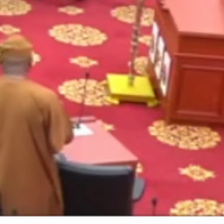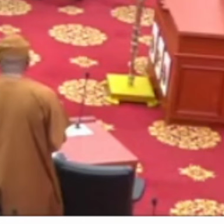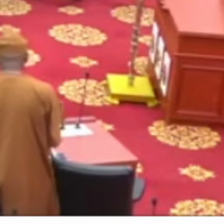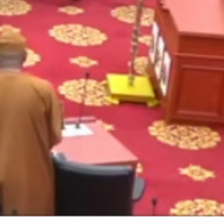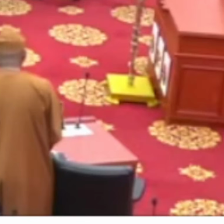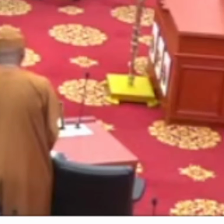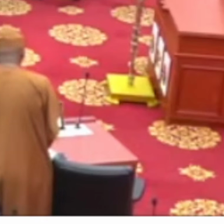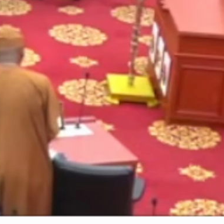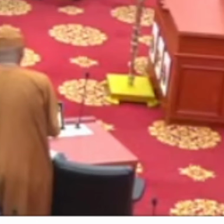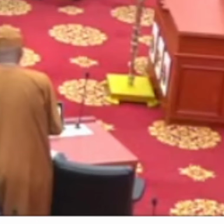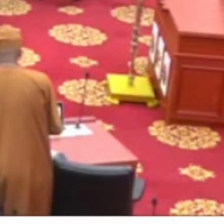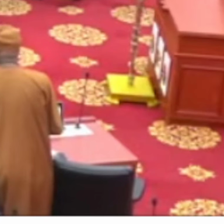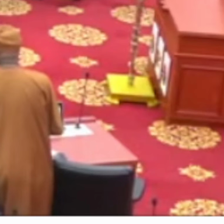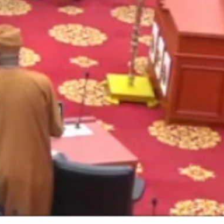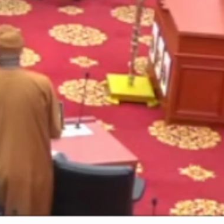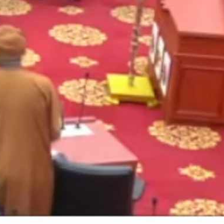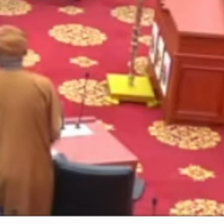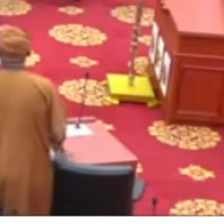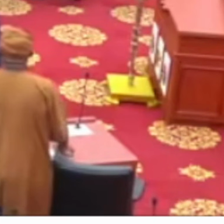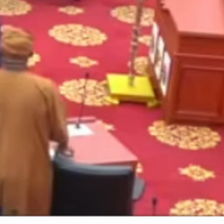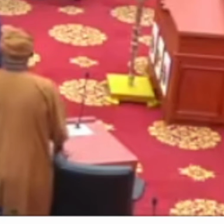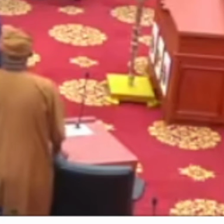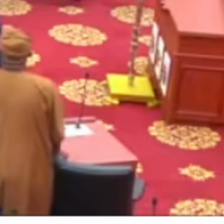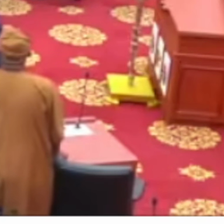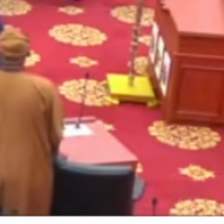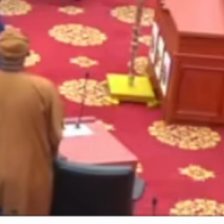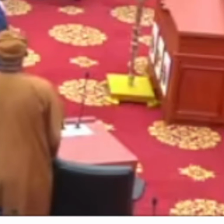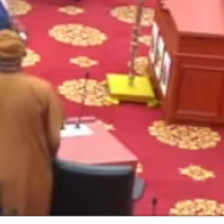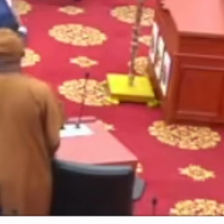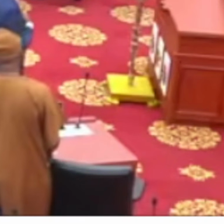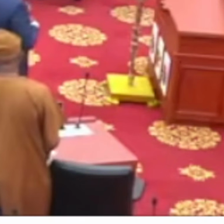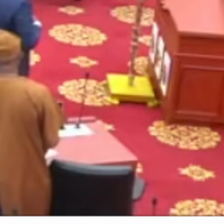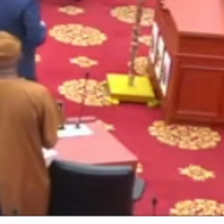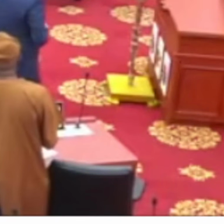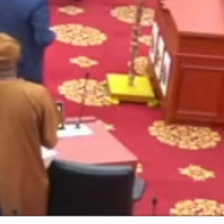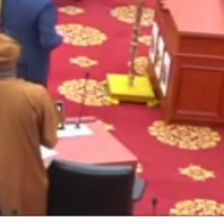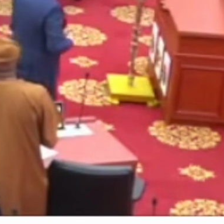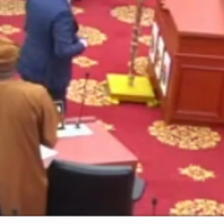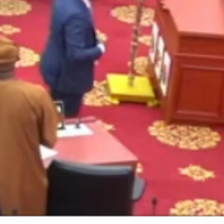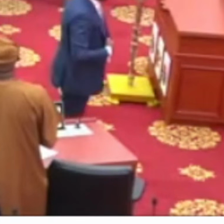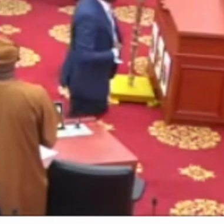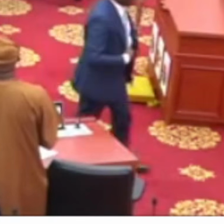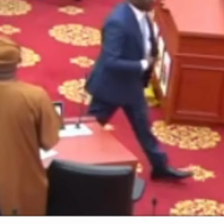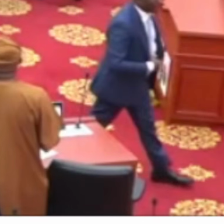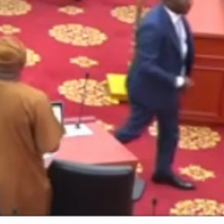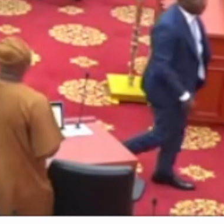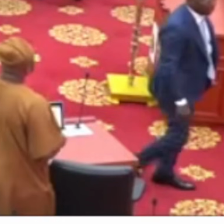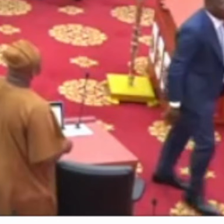Go and tell them, everybody. 65. Call everybody.